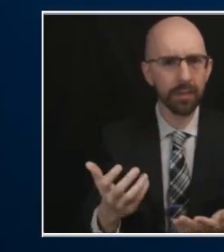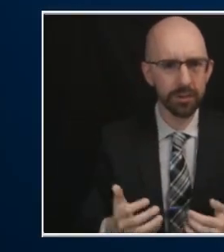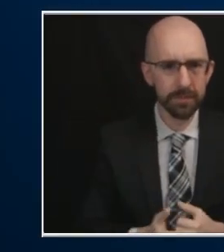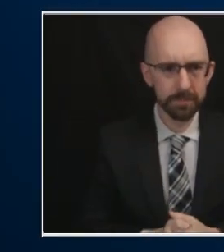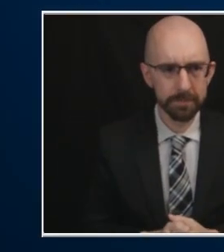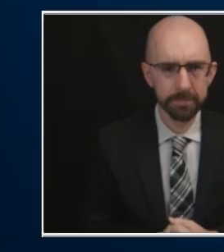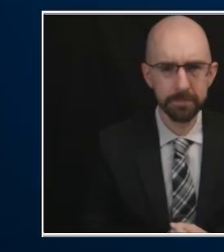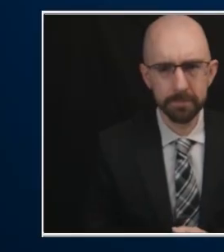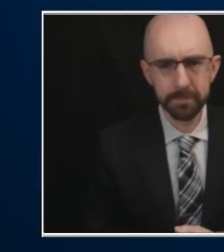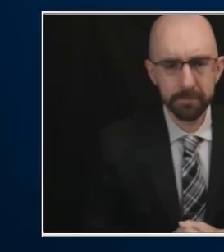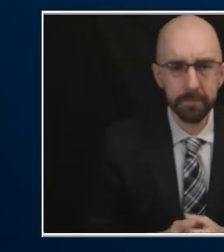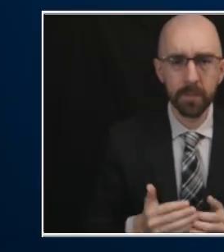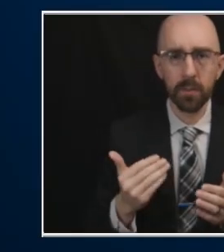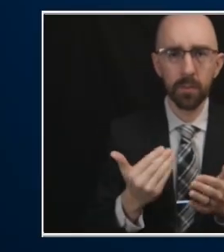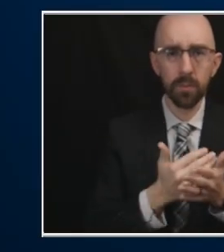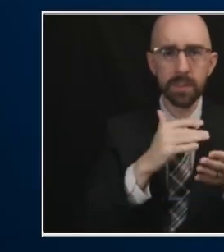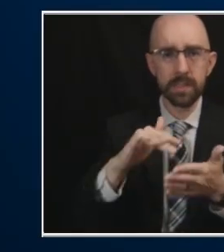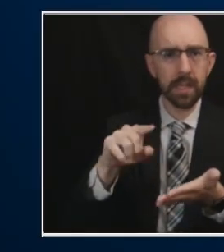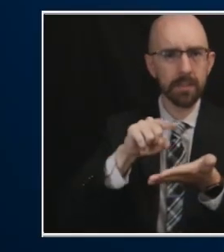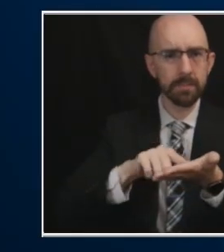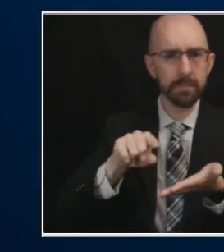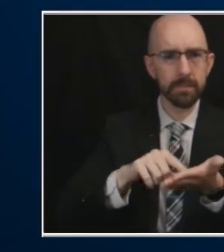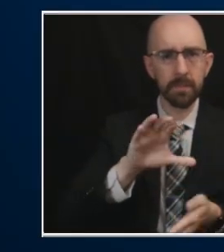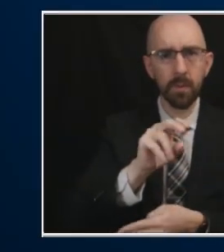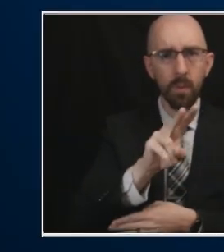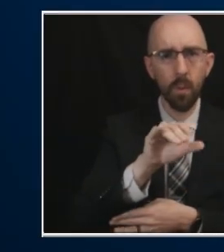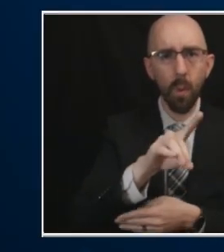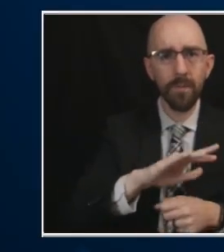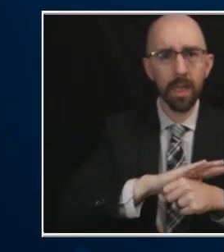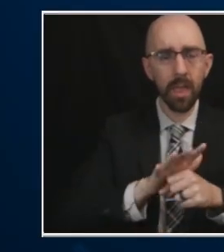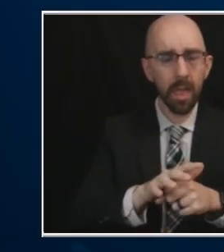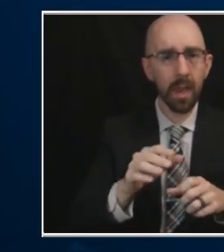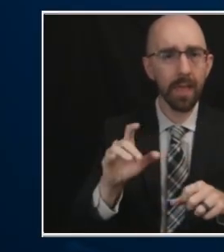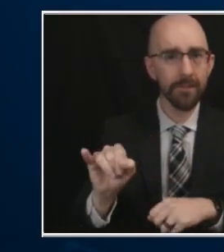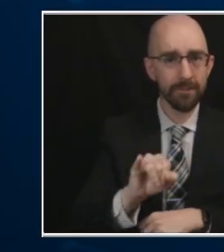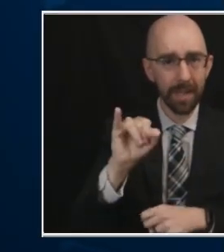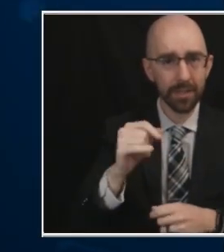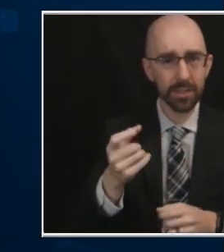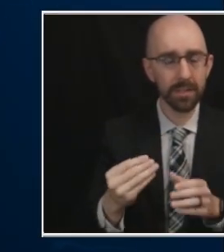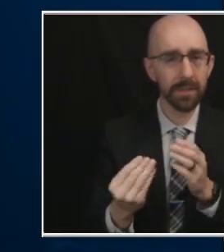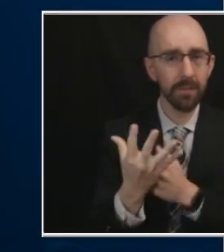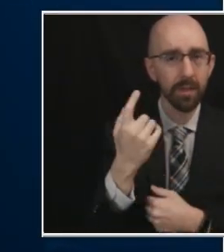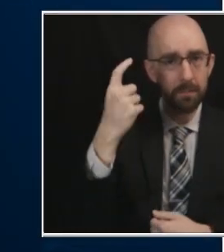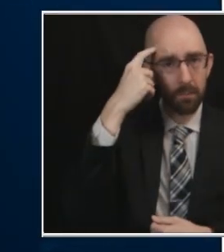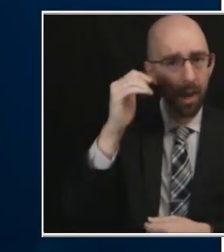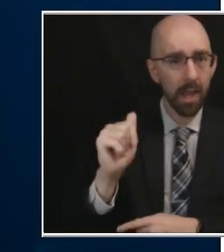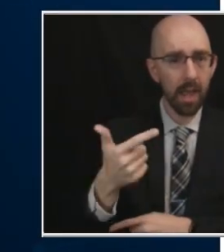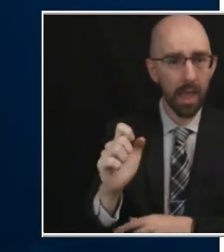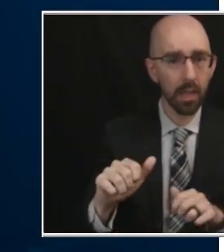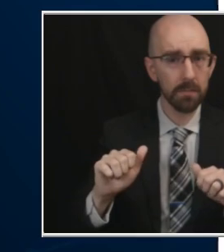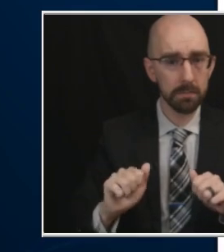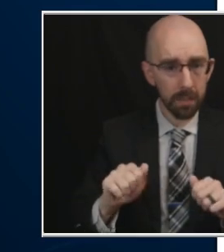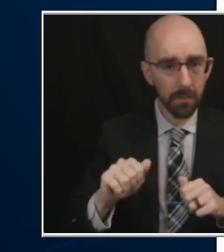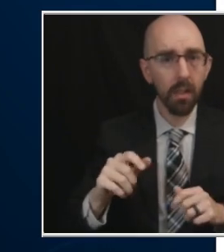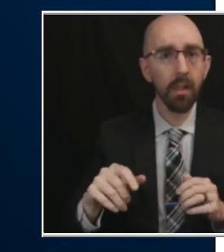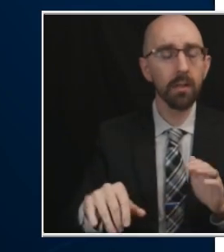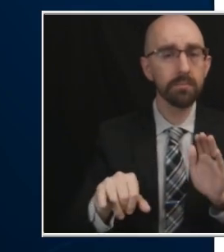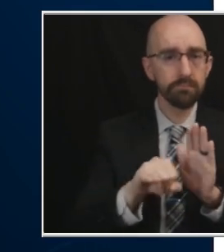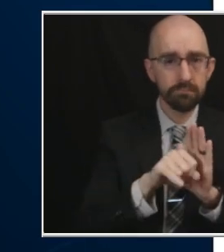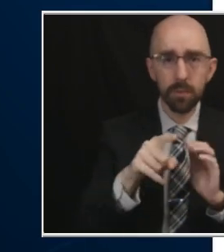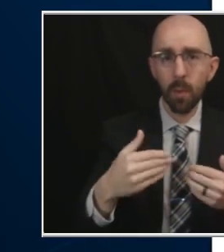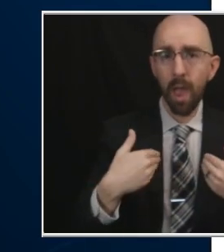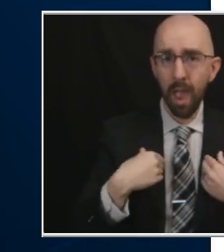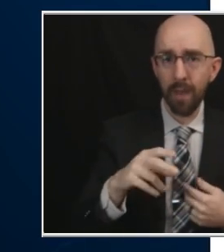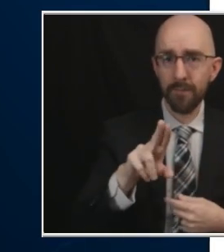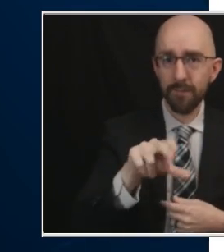new study is investigating if COVID infections may have aged our brains, whether you've tested positive for the virus or not. The study